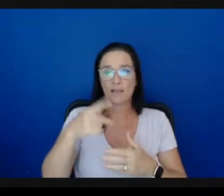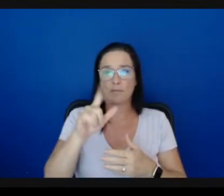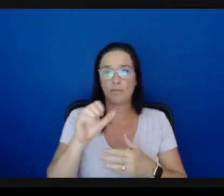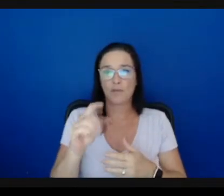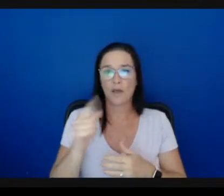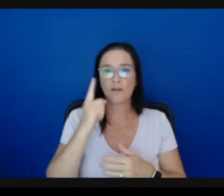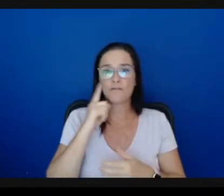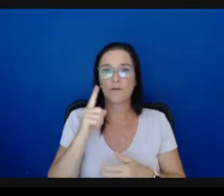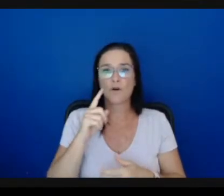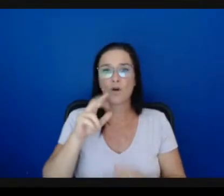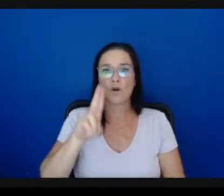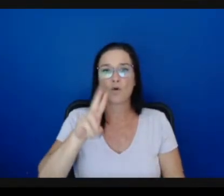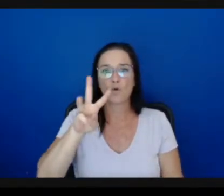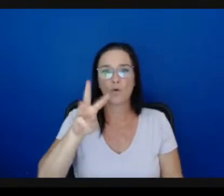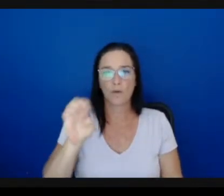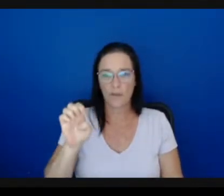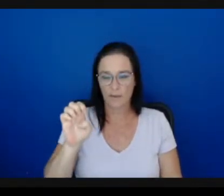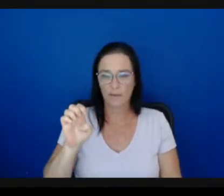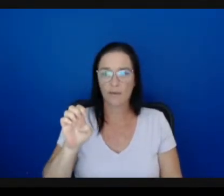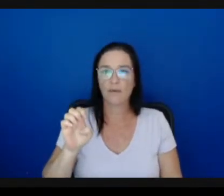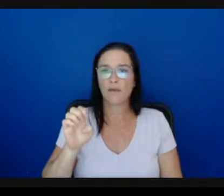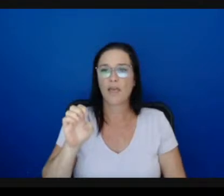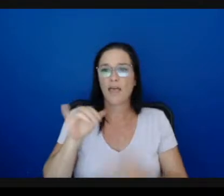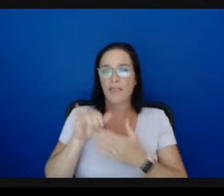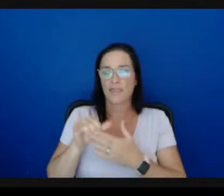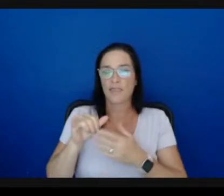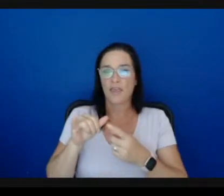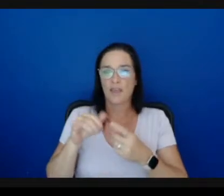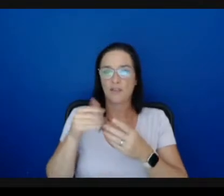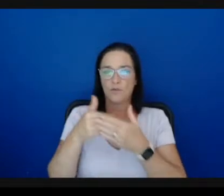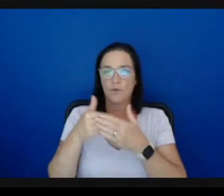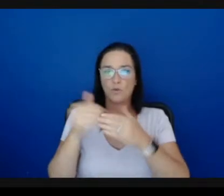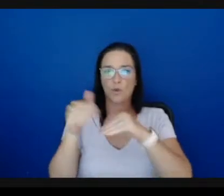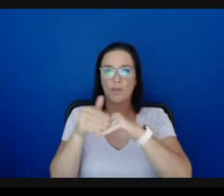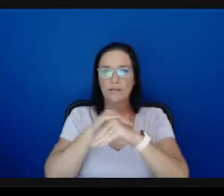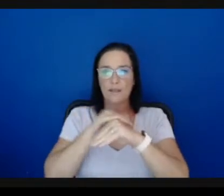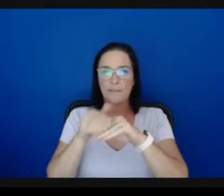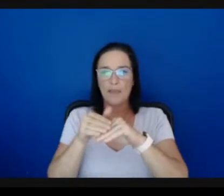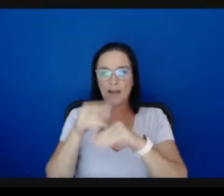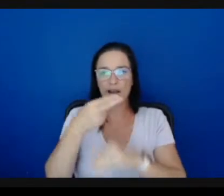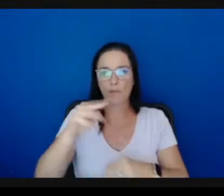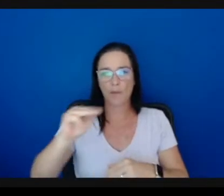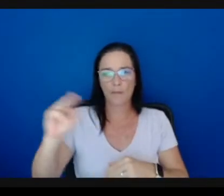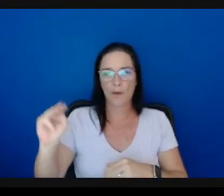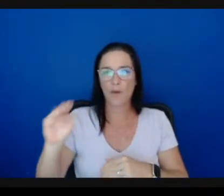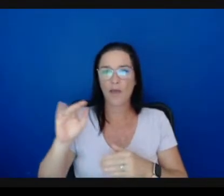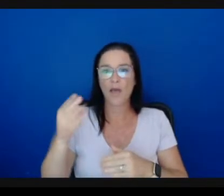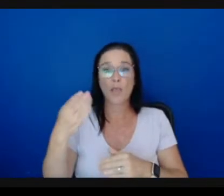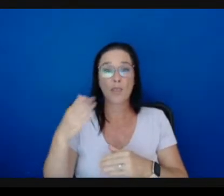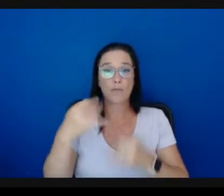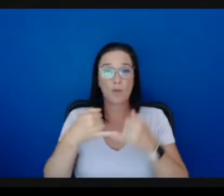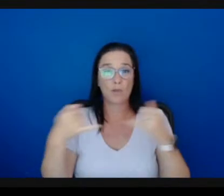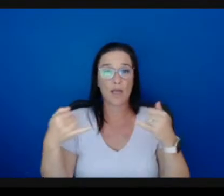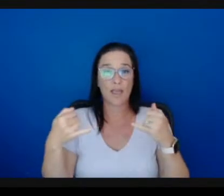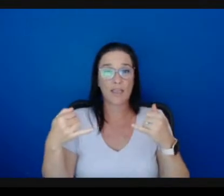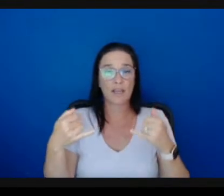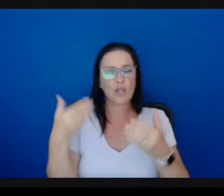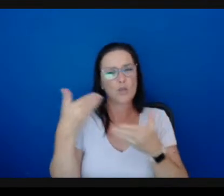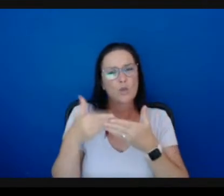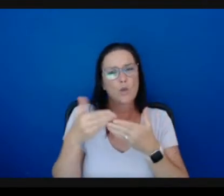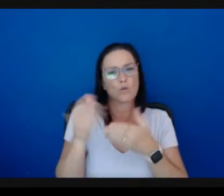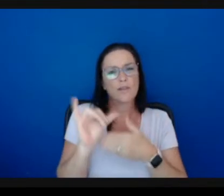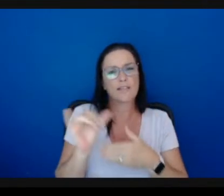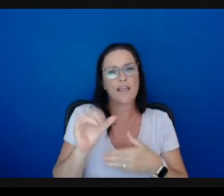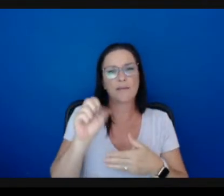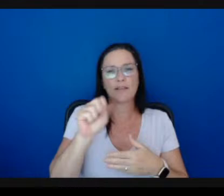at the summit by Halemaumau. And this entire blue line is very similar to the one at the Sand Hill Station.